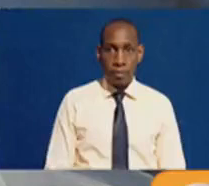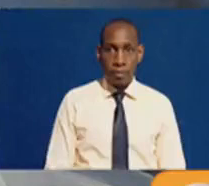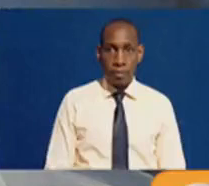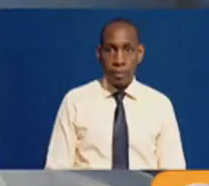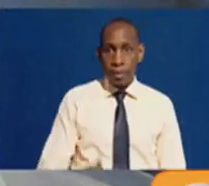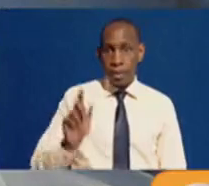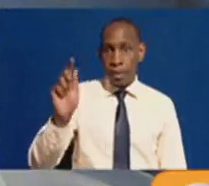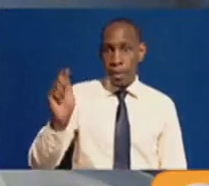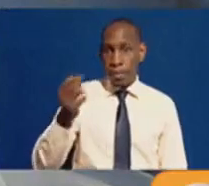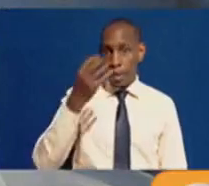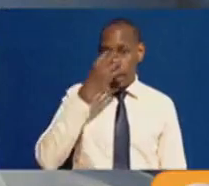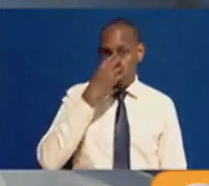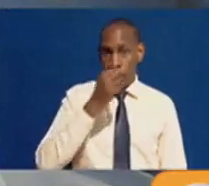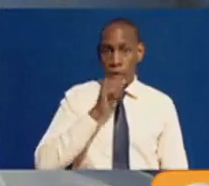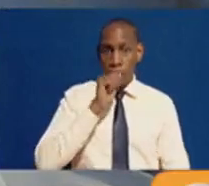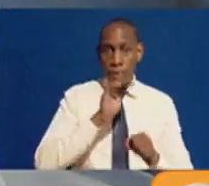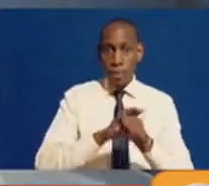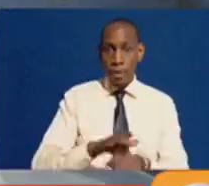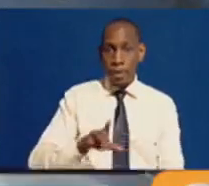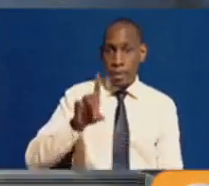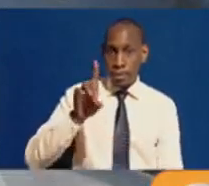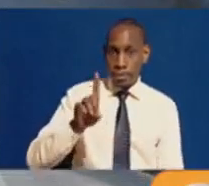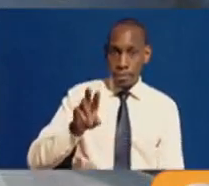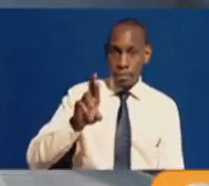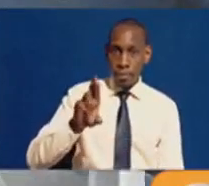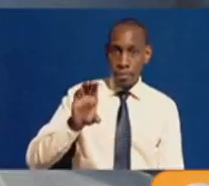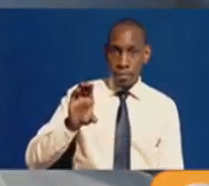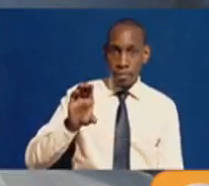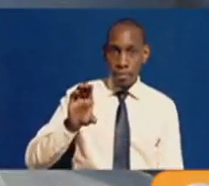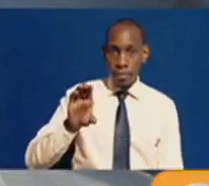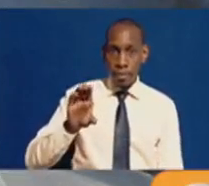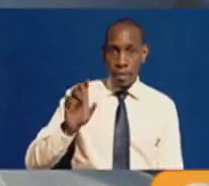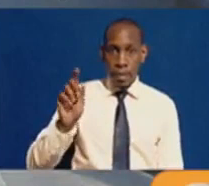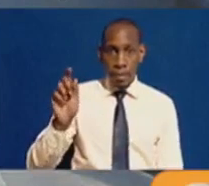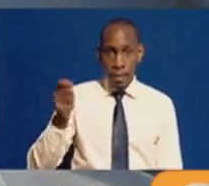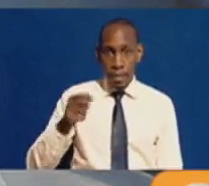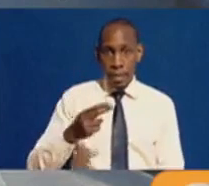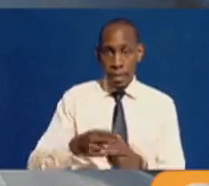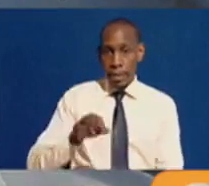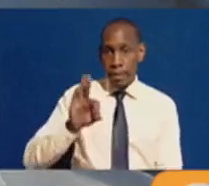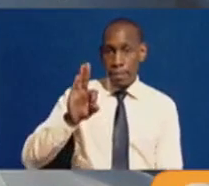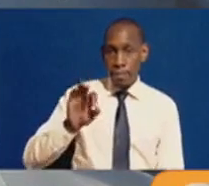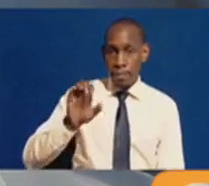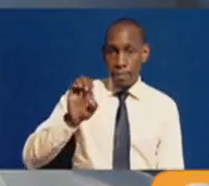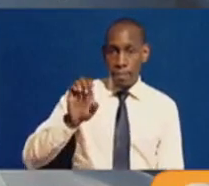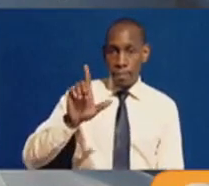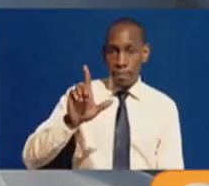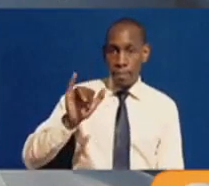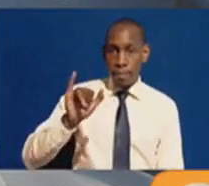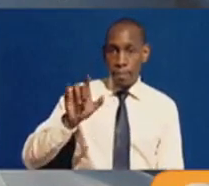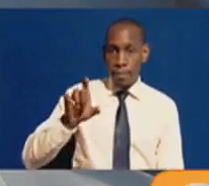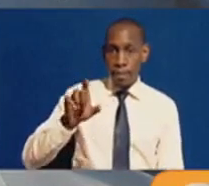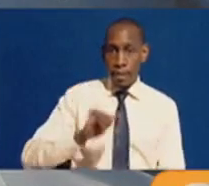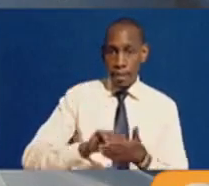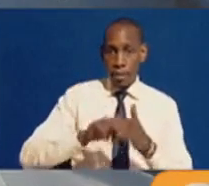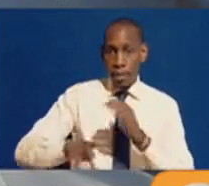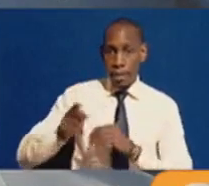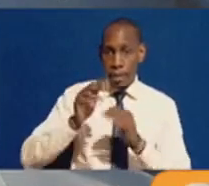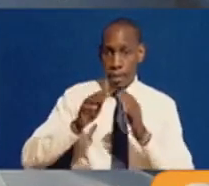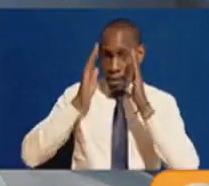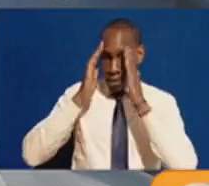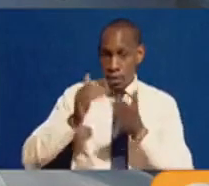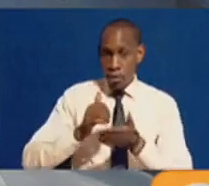Meantime, President William Ruto has assured his Democratic Republic of Congo counterpart Felix Tshisekedi that Kenya is committed to